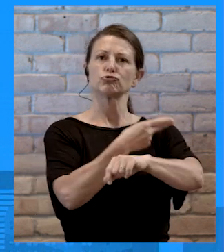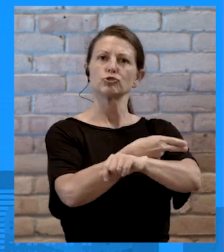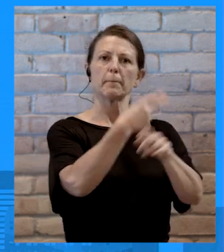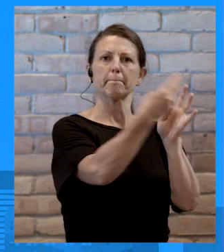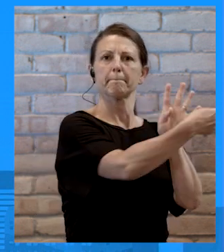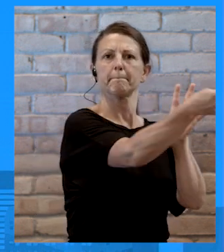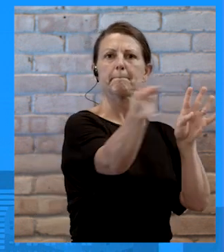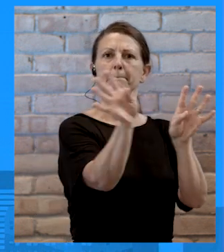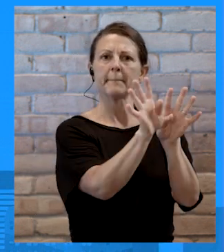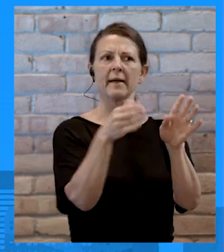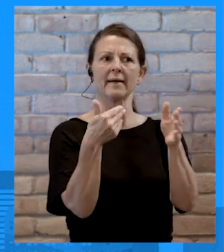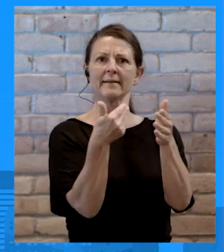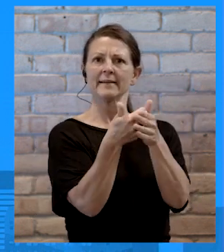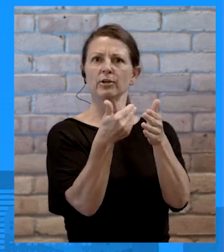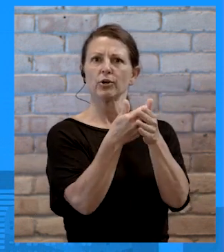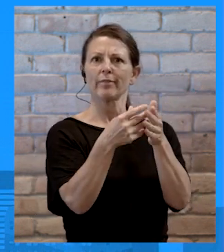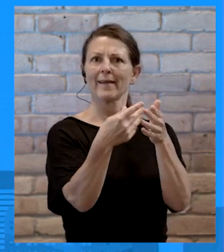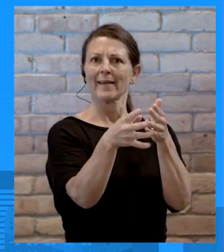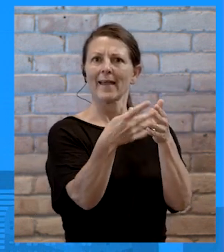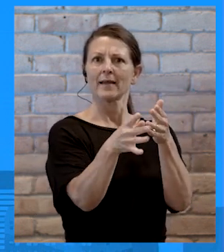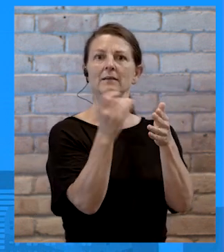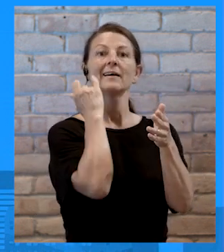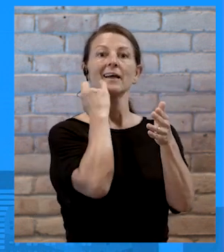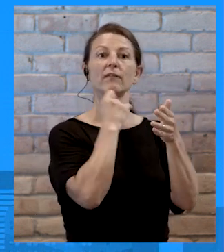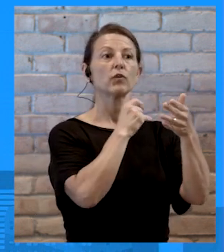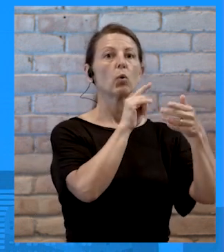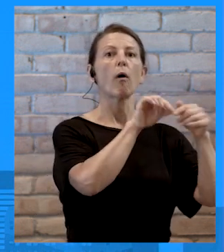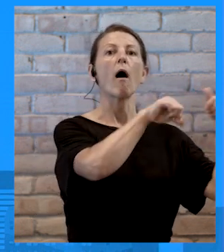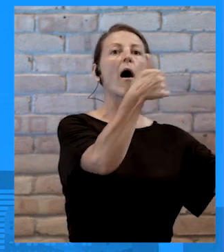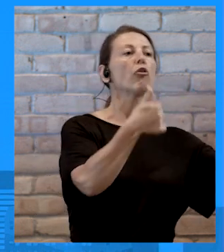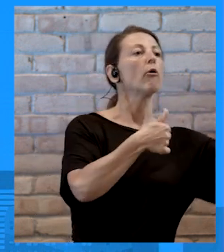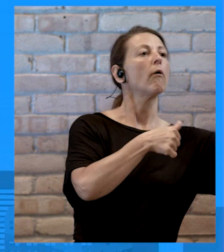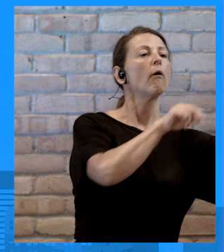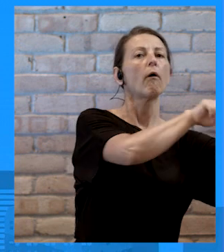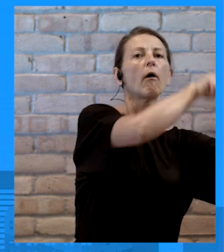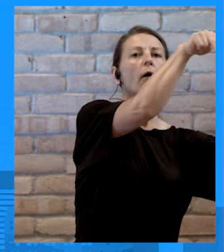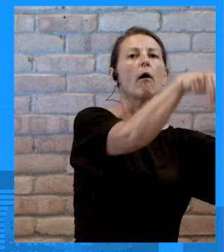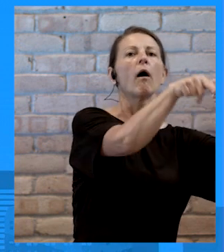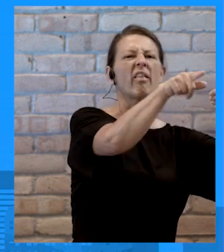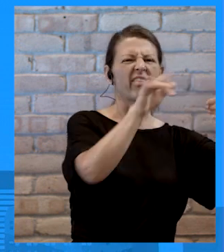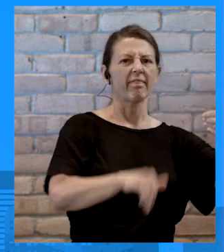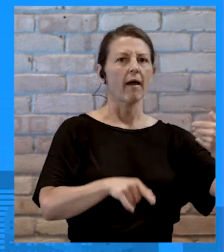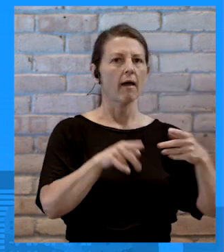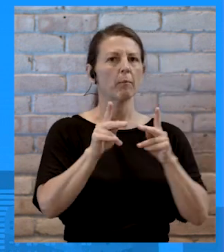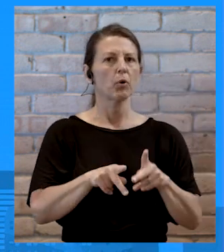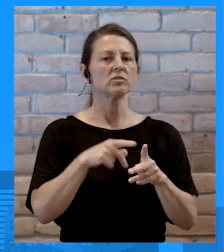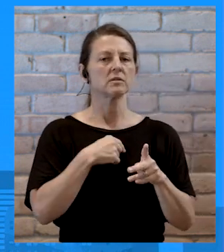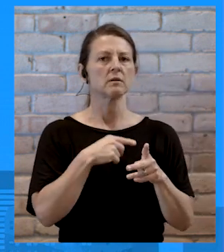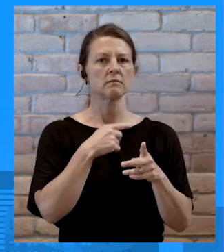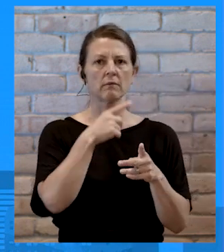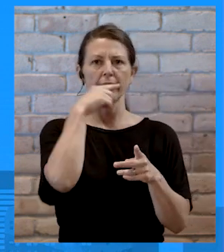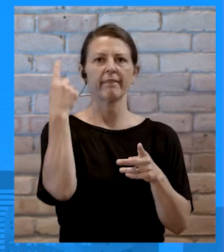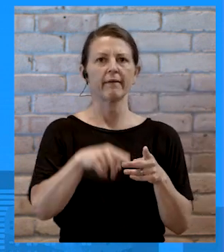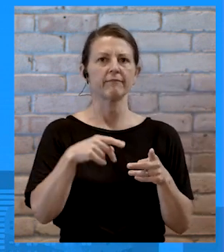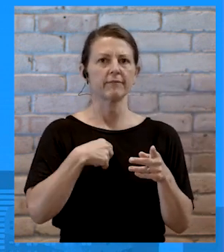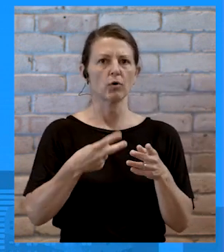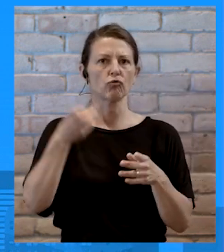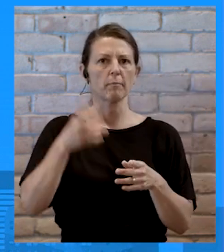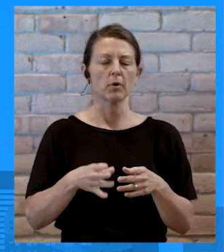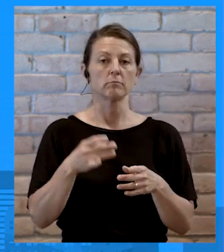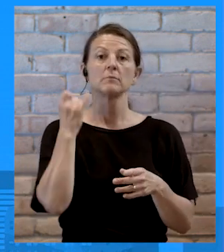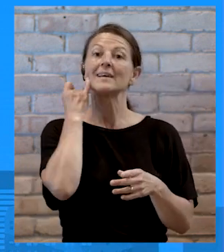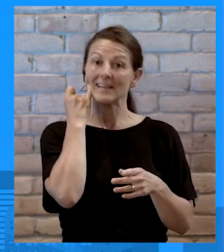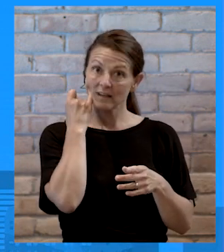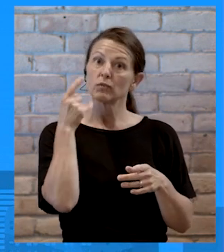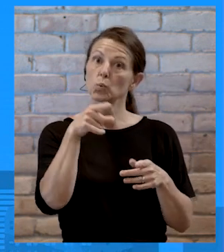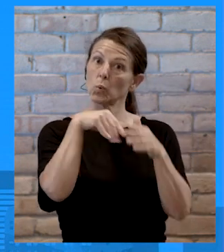in by some other way, is a thief and a robber. The one who enters by the gate is the shepherd of